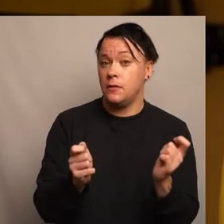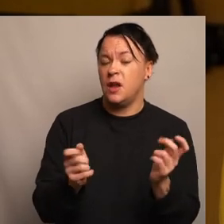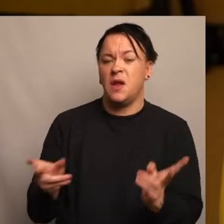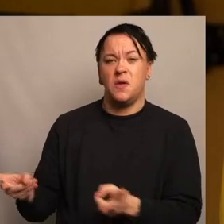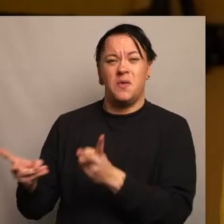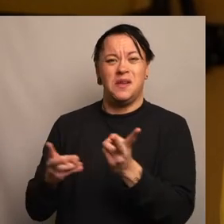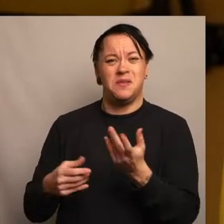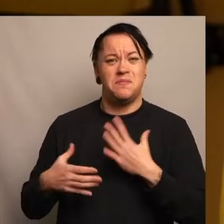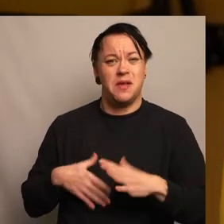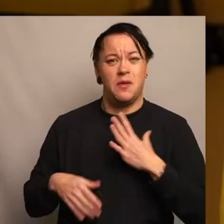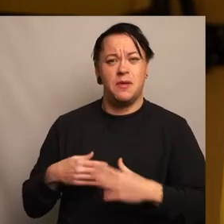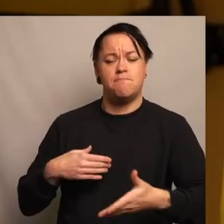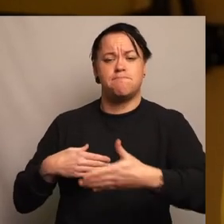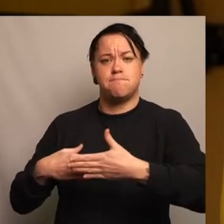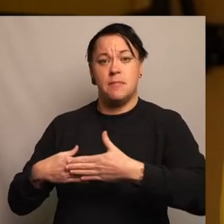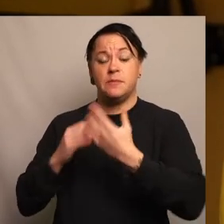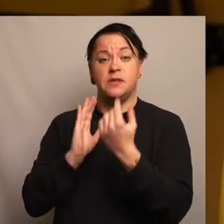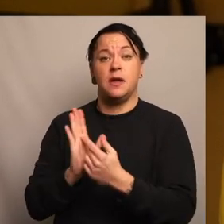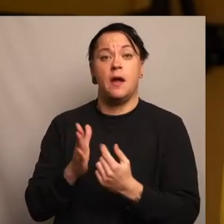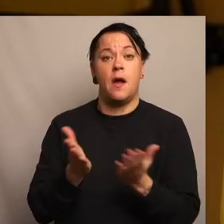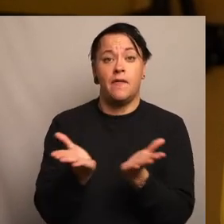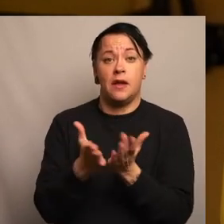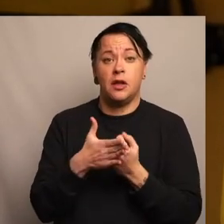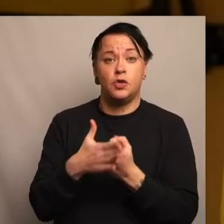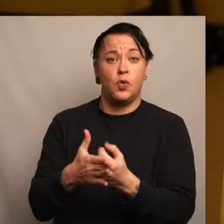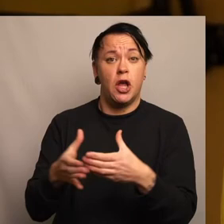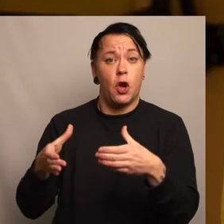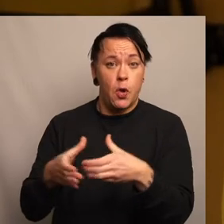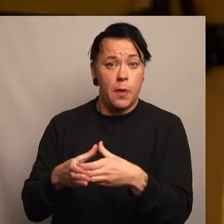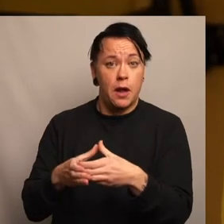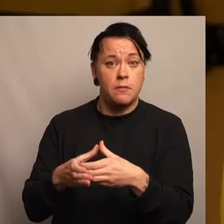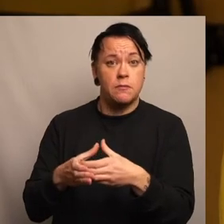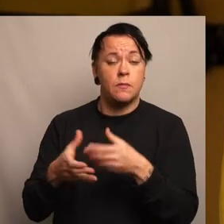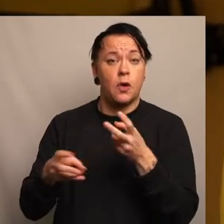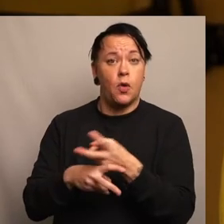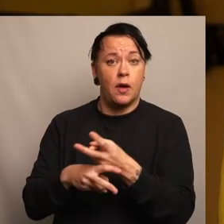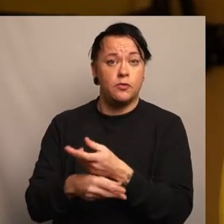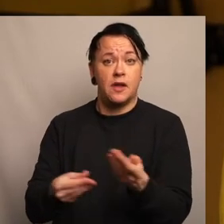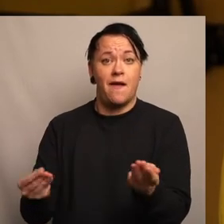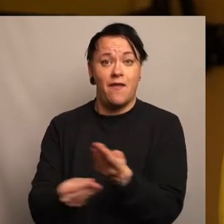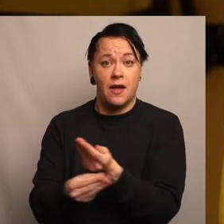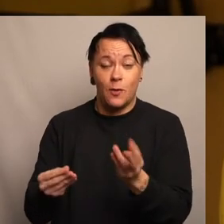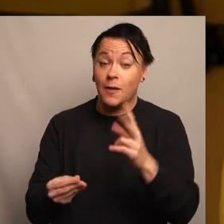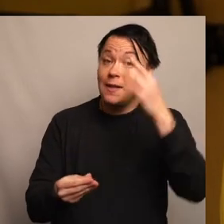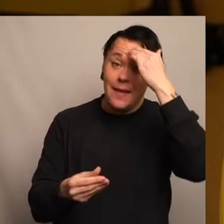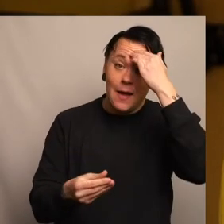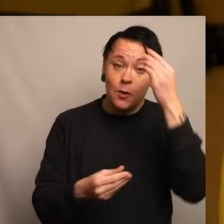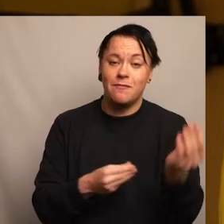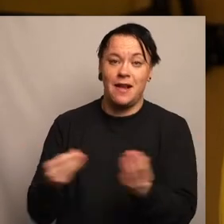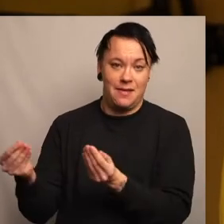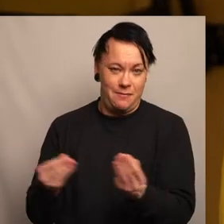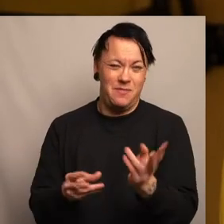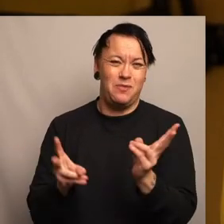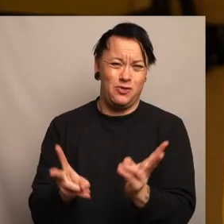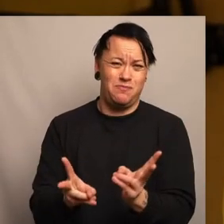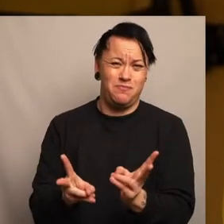have like this peer support group, sharing experience and knowledge also, because feel